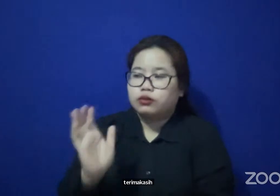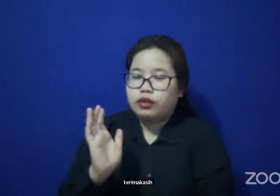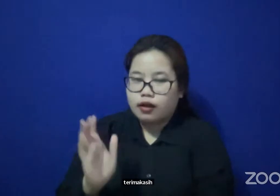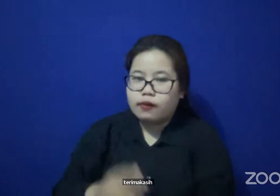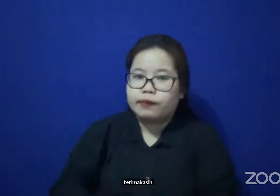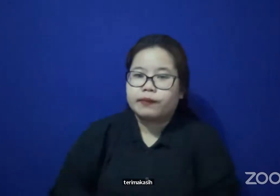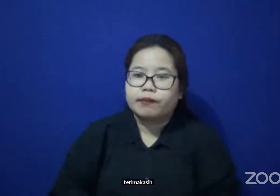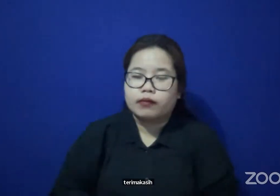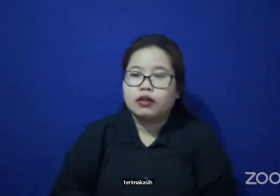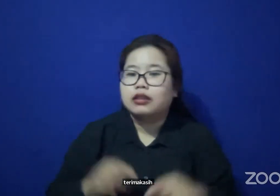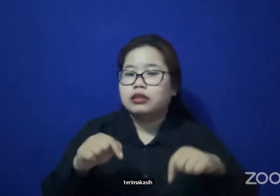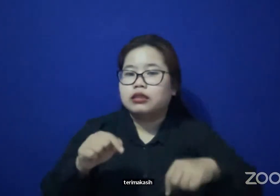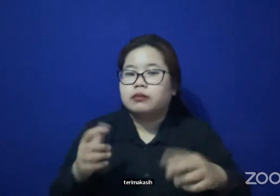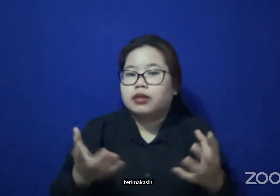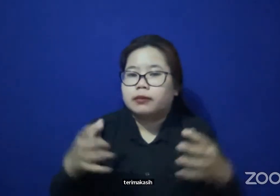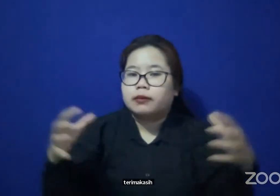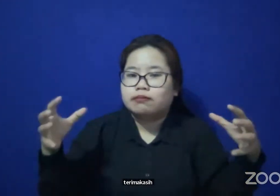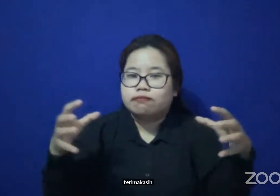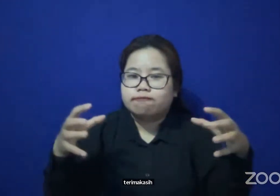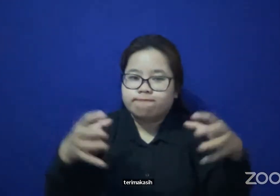this great